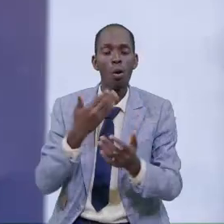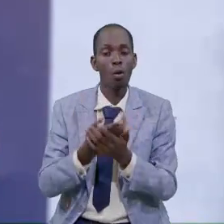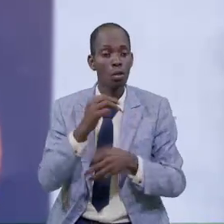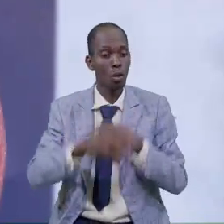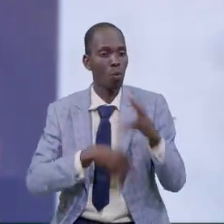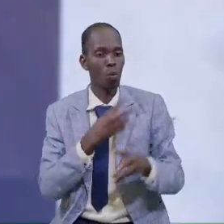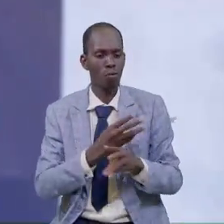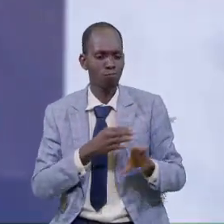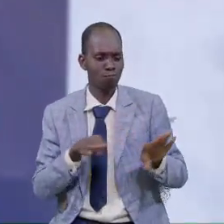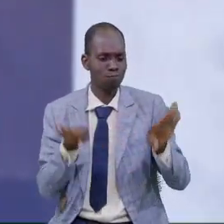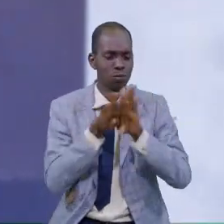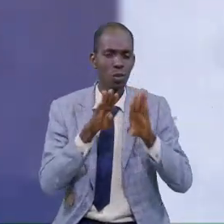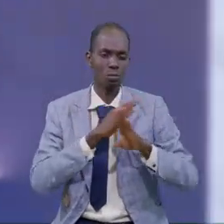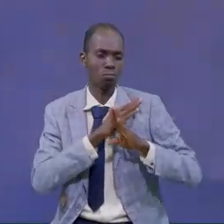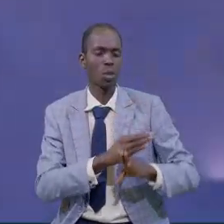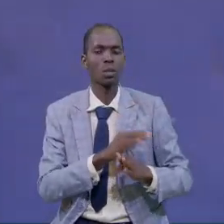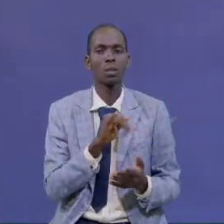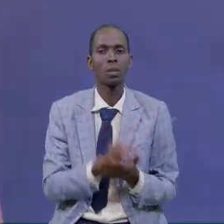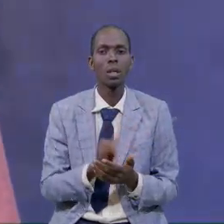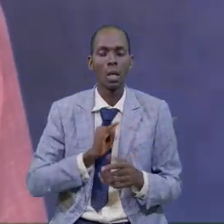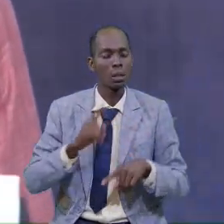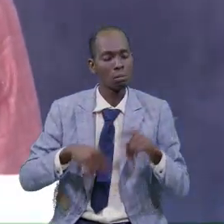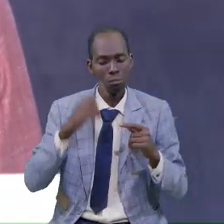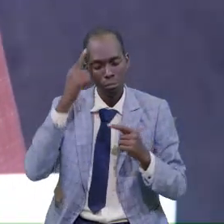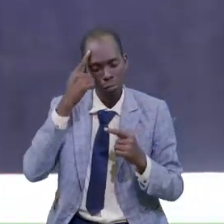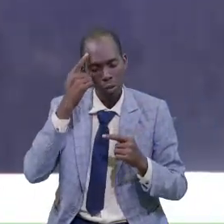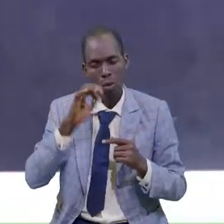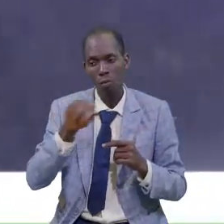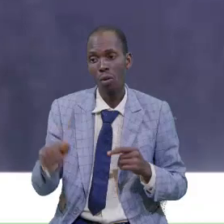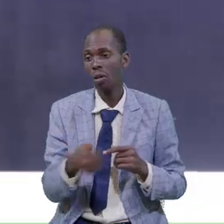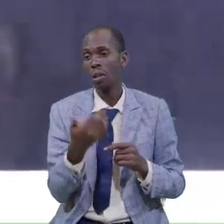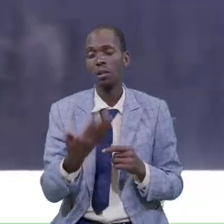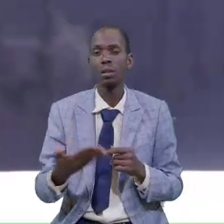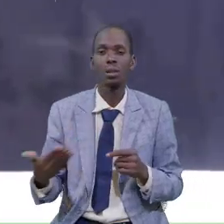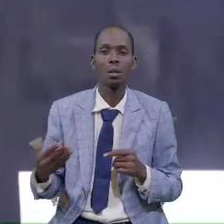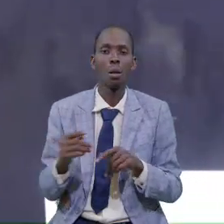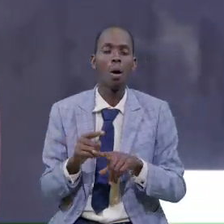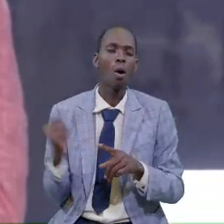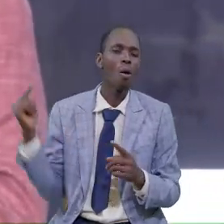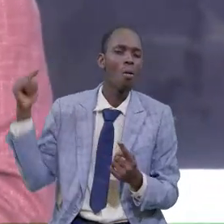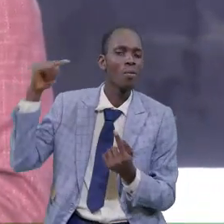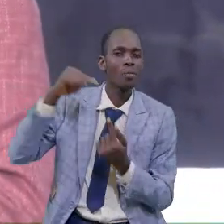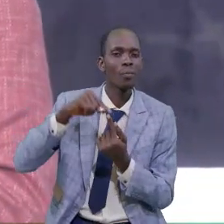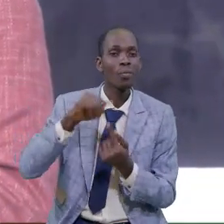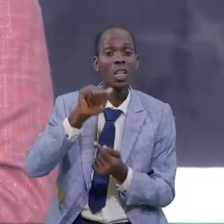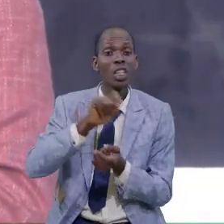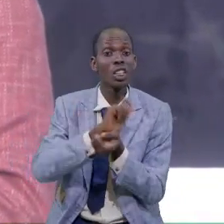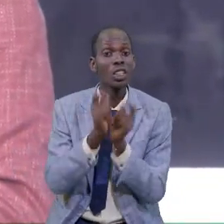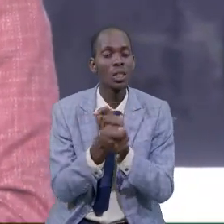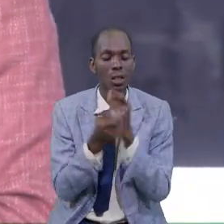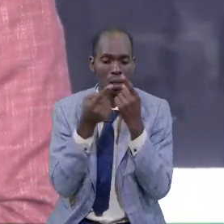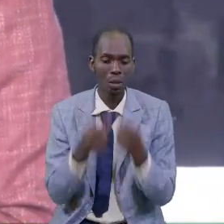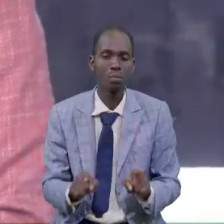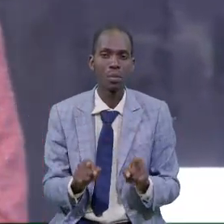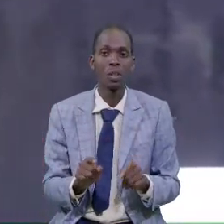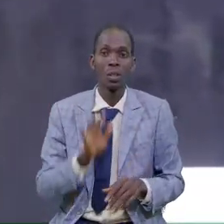couldn't think of doing anything until a change came. Your change has